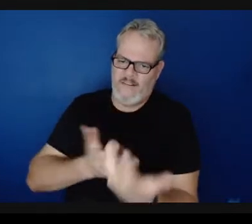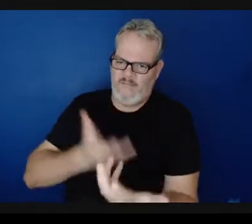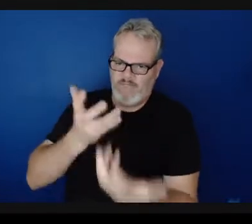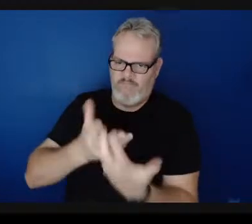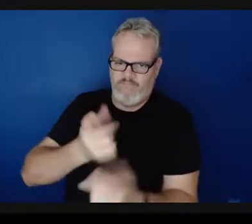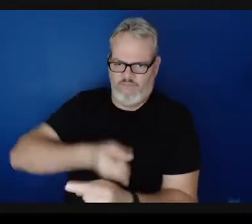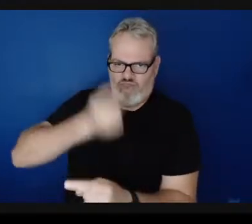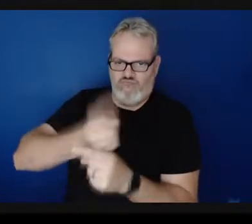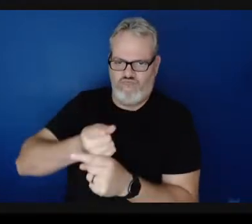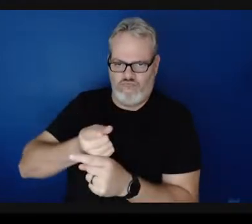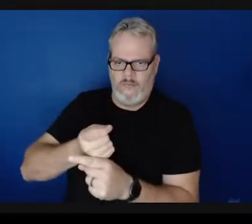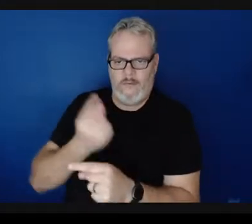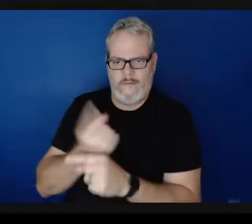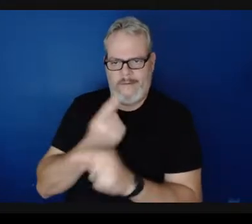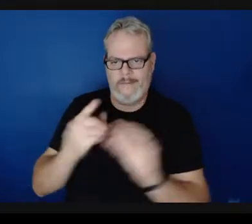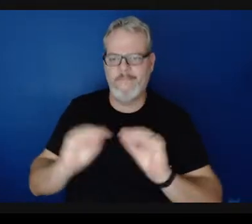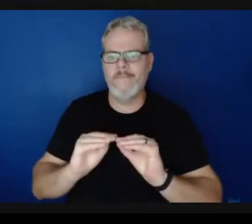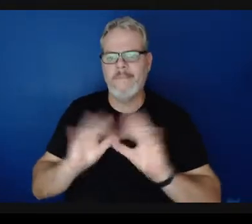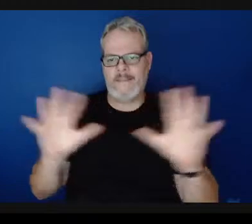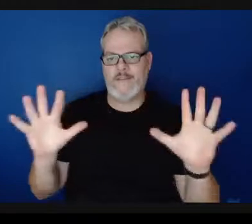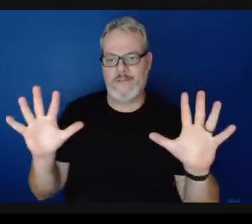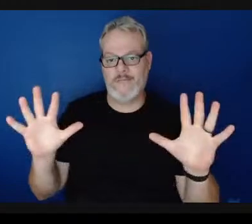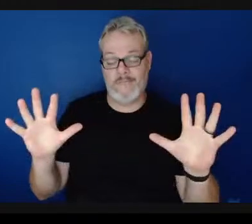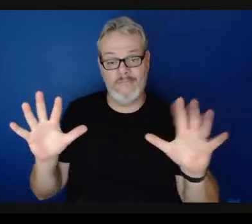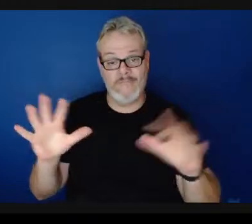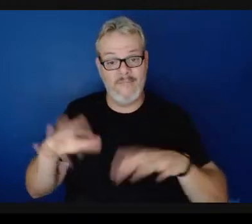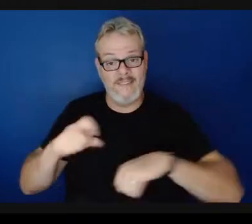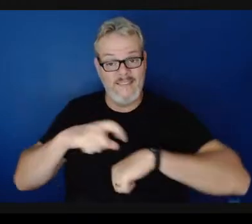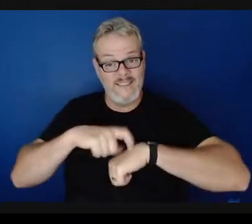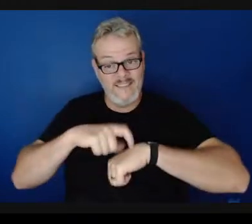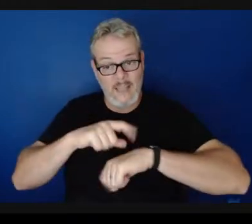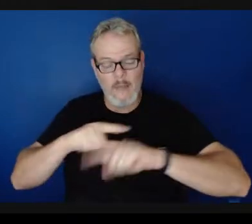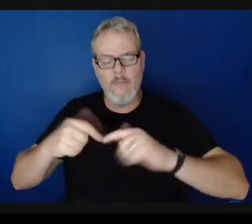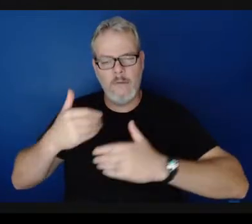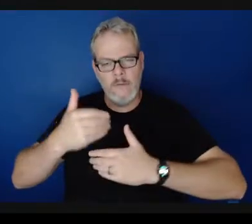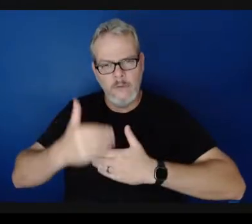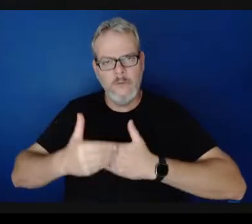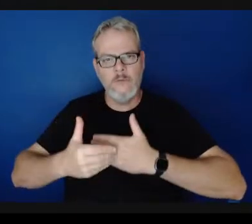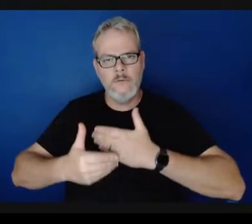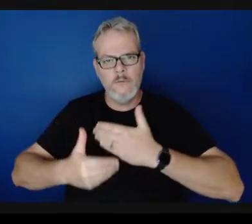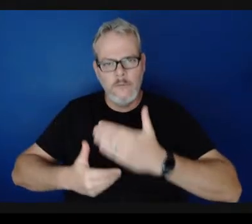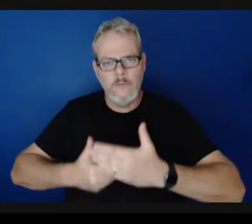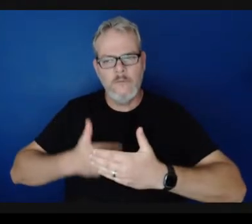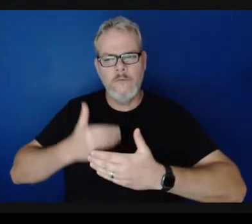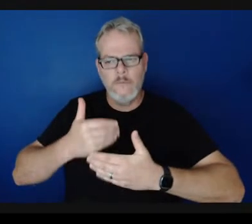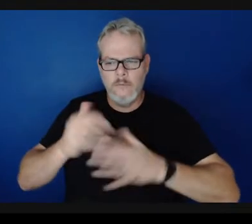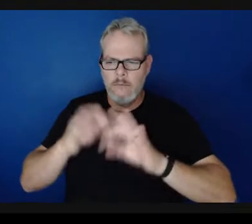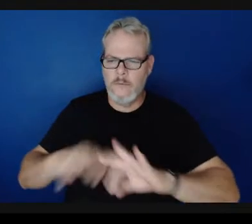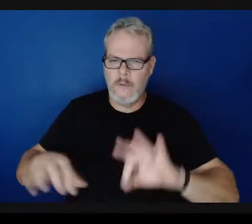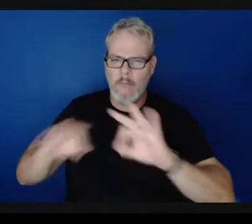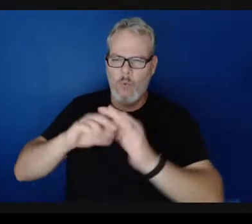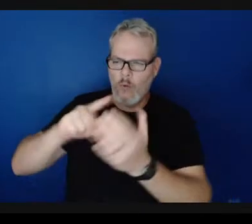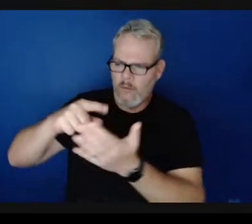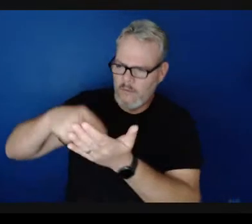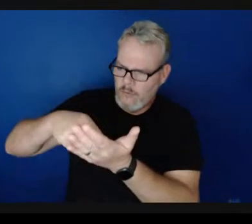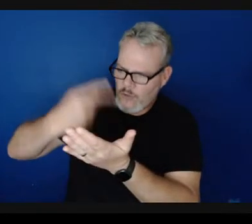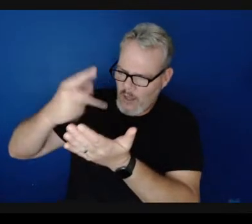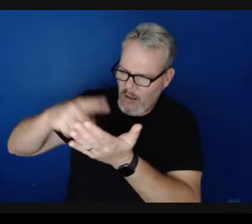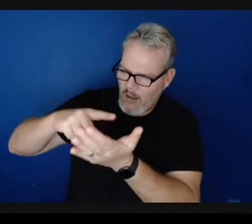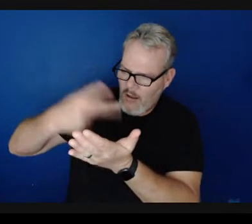So it takes time, but it's the most important step to double and triple check information before it's